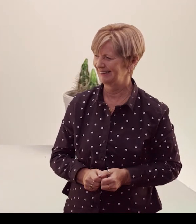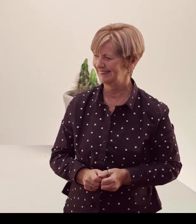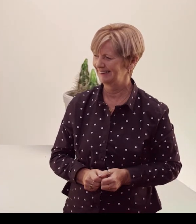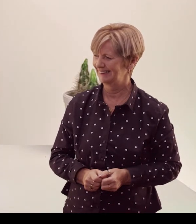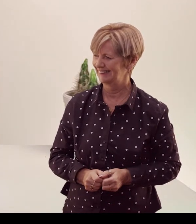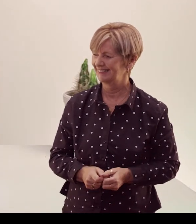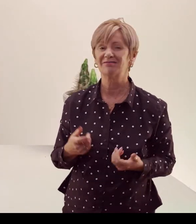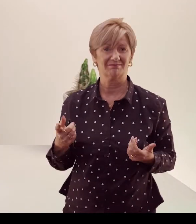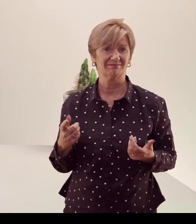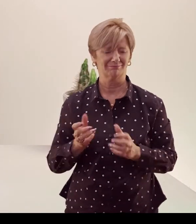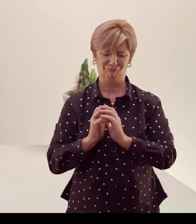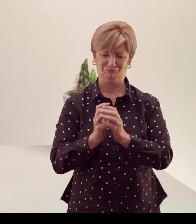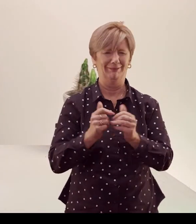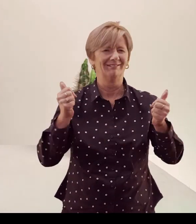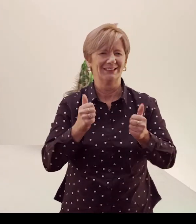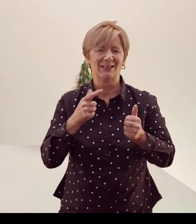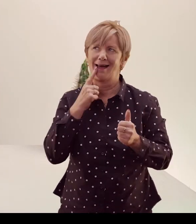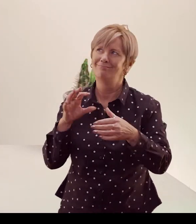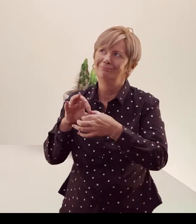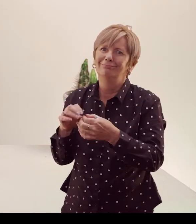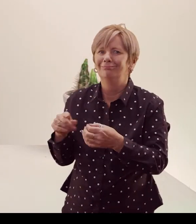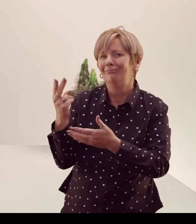You can use your shaker and join in with any of our